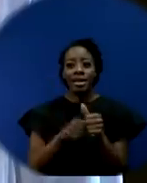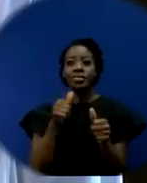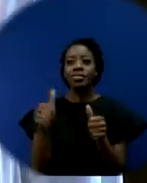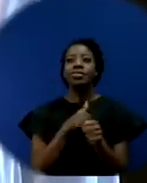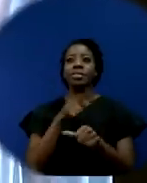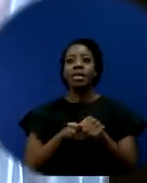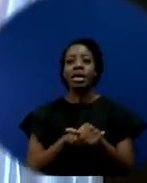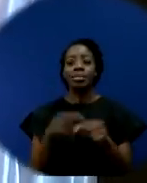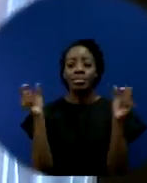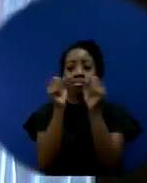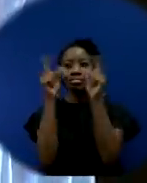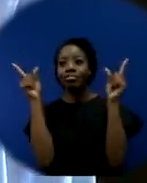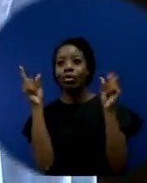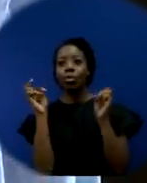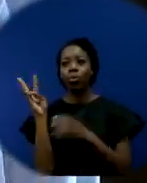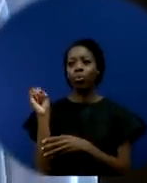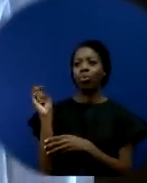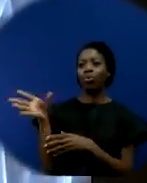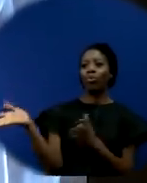you wow us again.